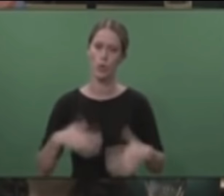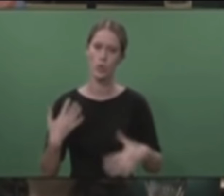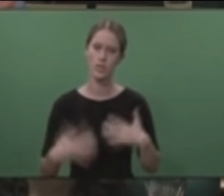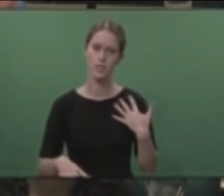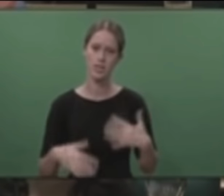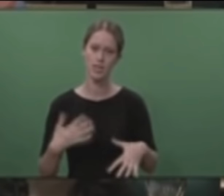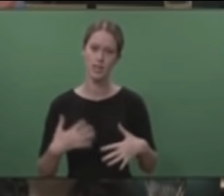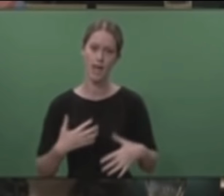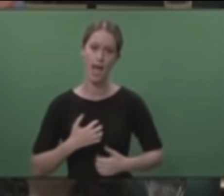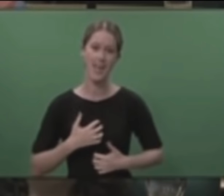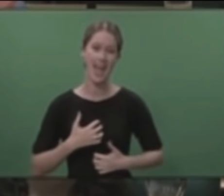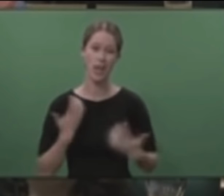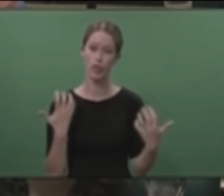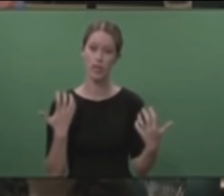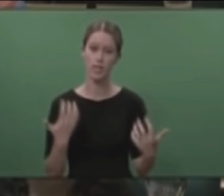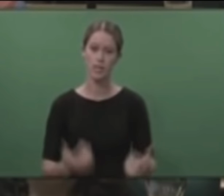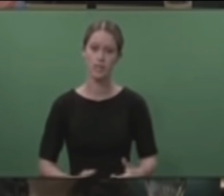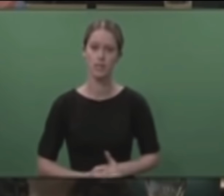and are angry.